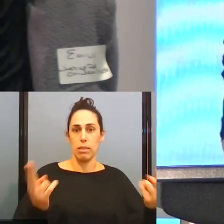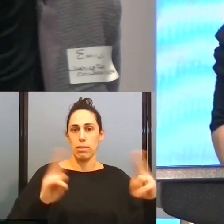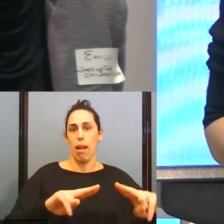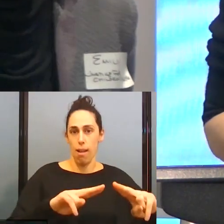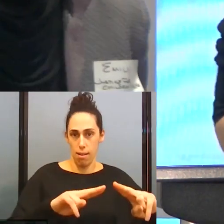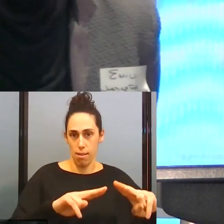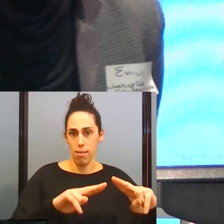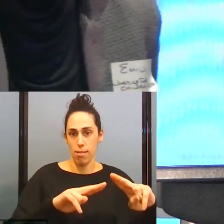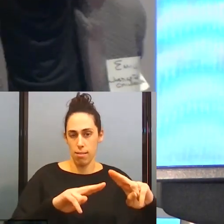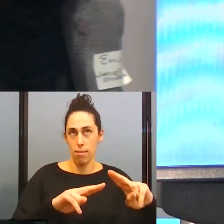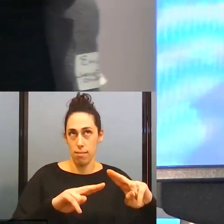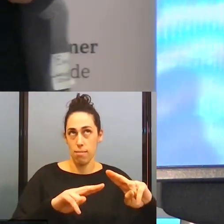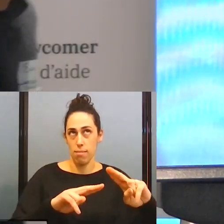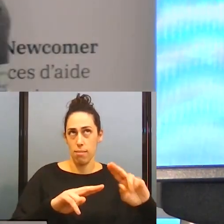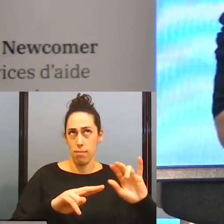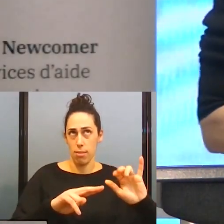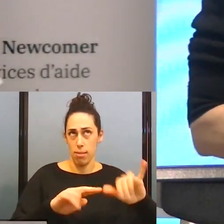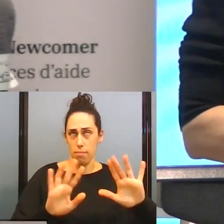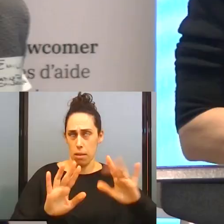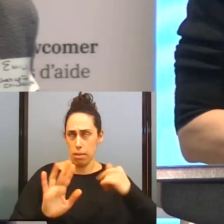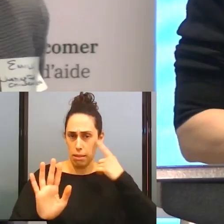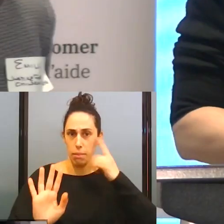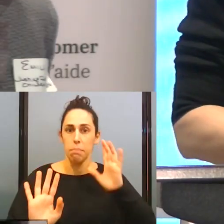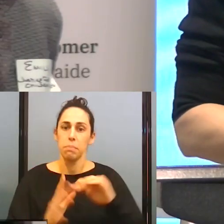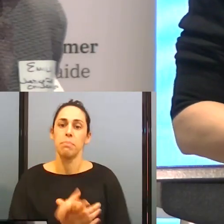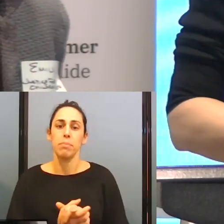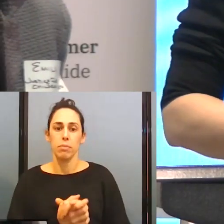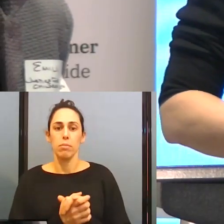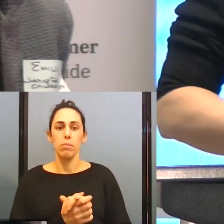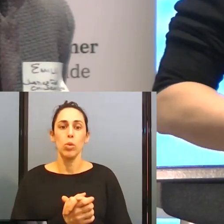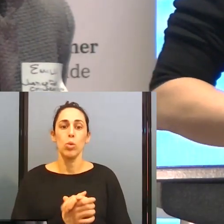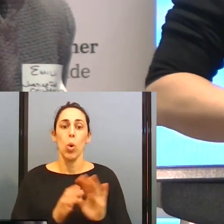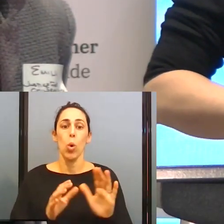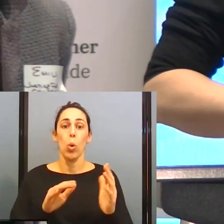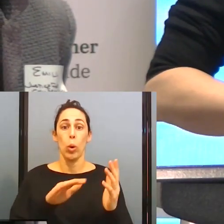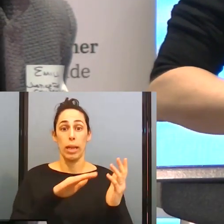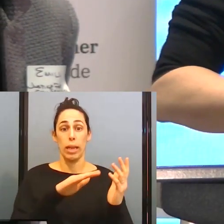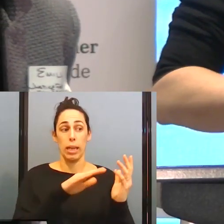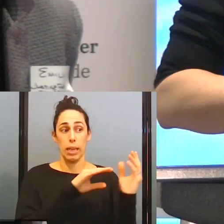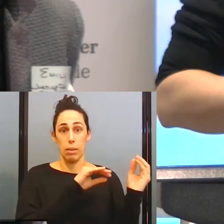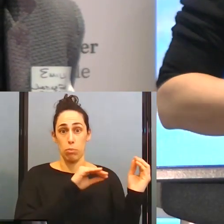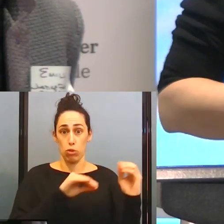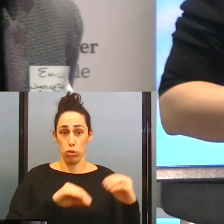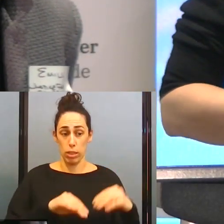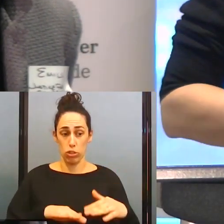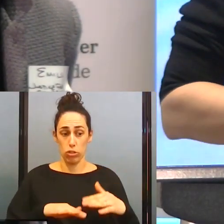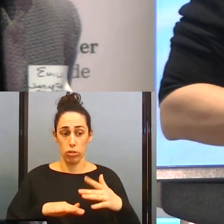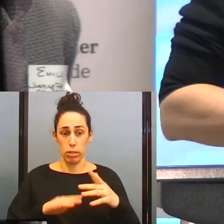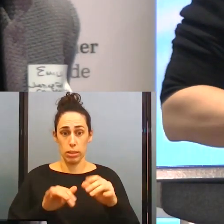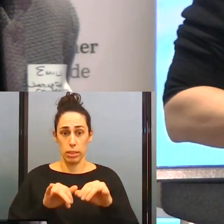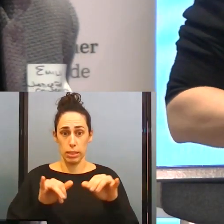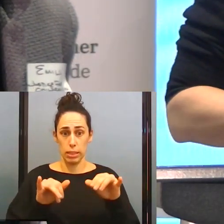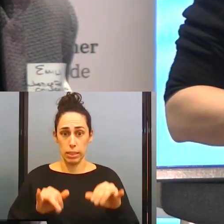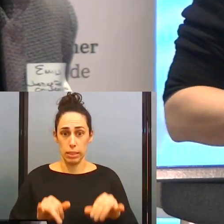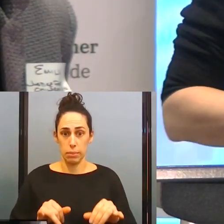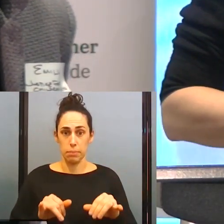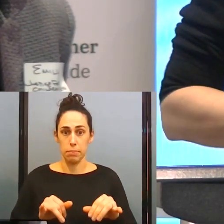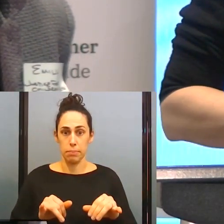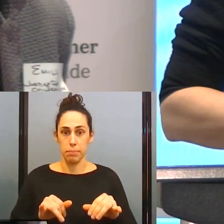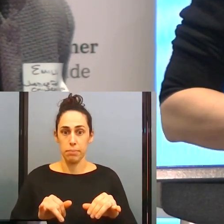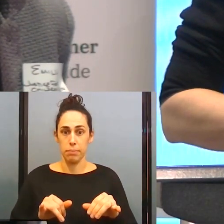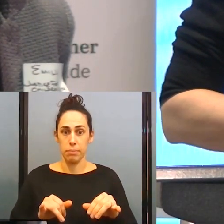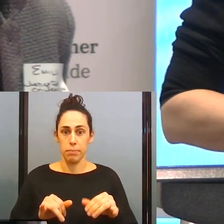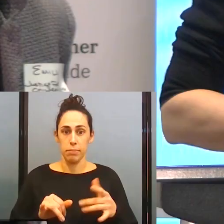immigration system really not contemplating a young person who's trying to do this on their own,